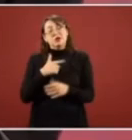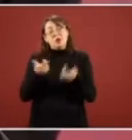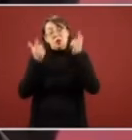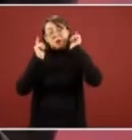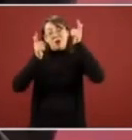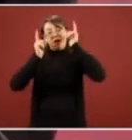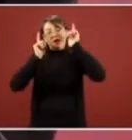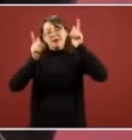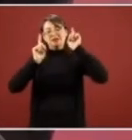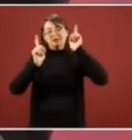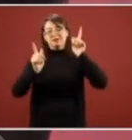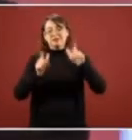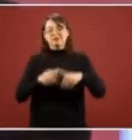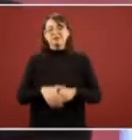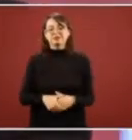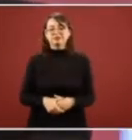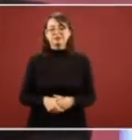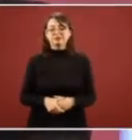my desires. Que,